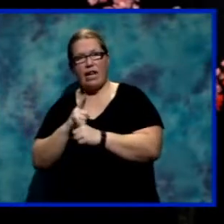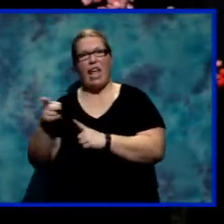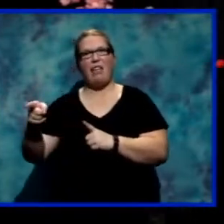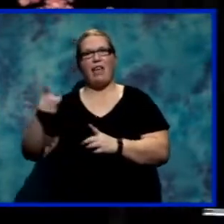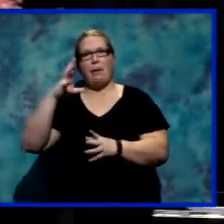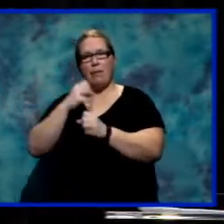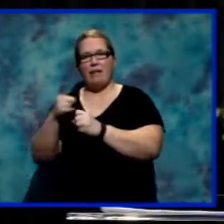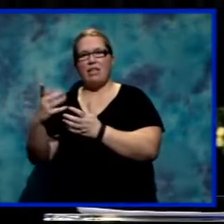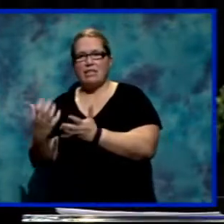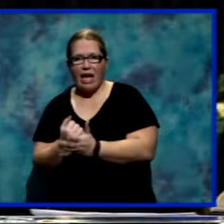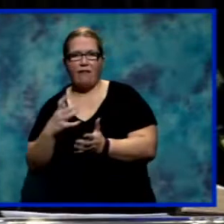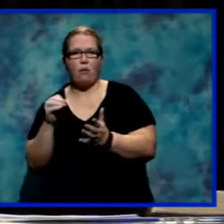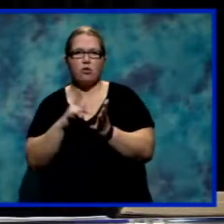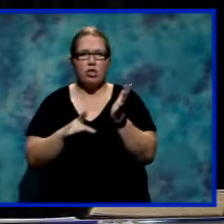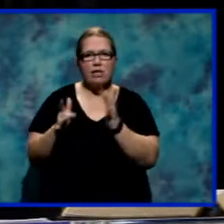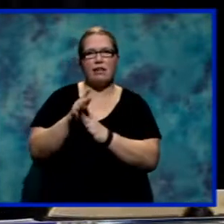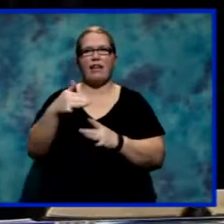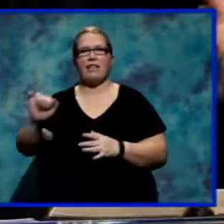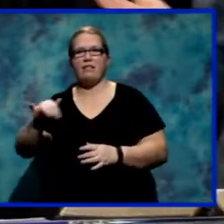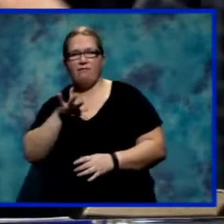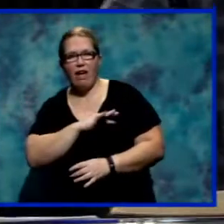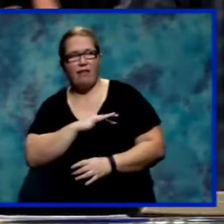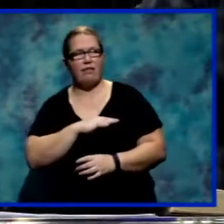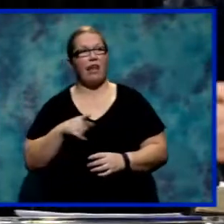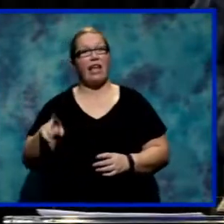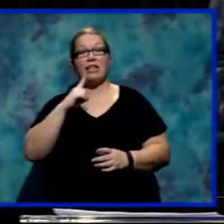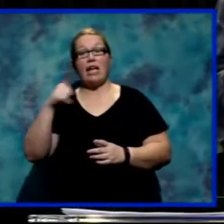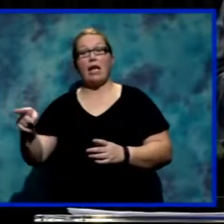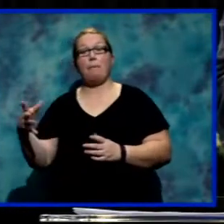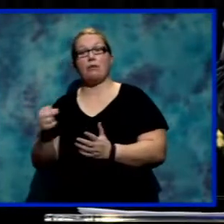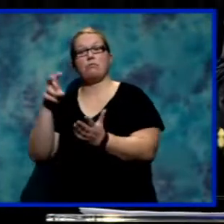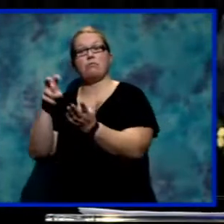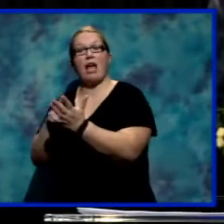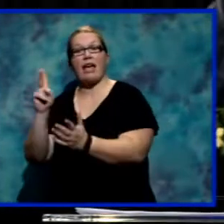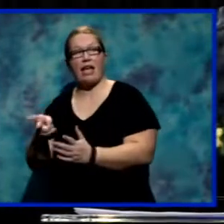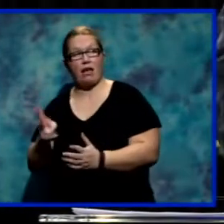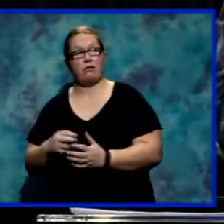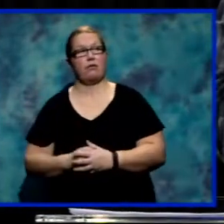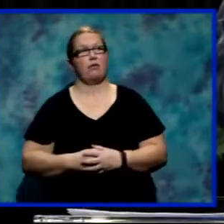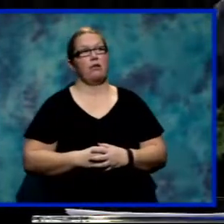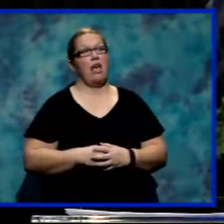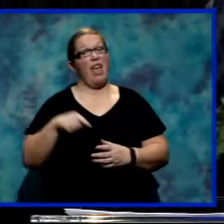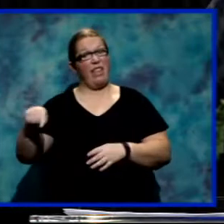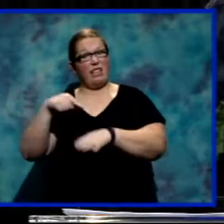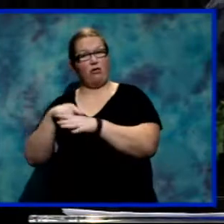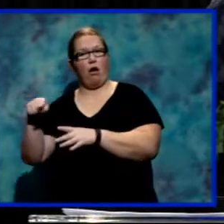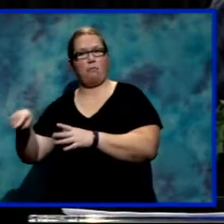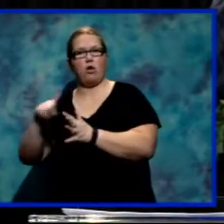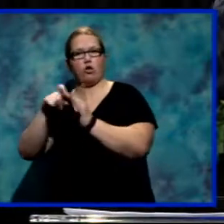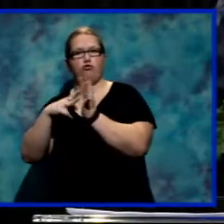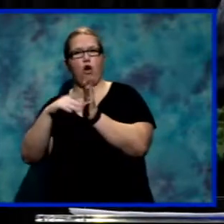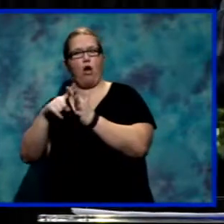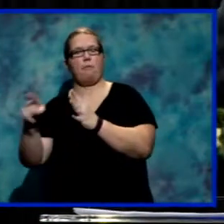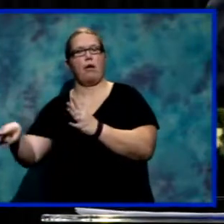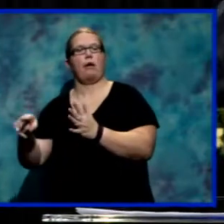Jesus and faith in him alone. They asked him to sign again. And this time he refused because something happened to his heart